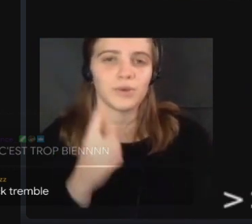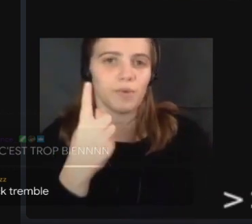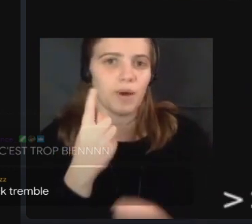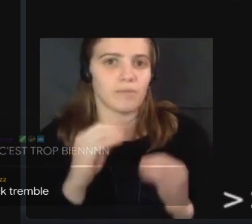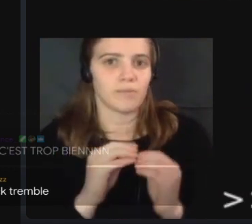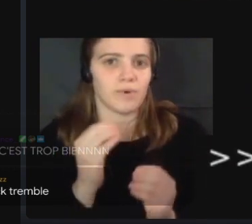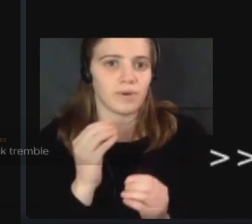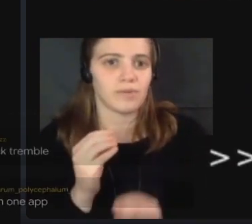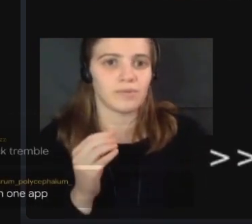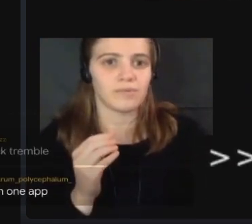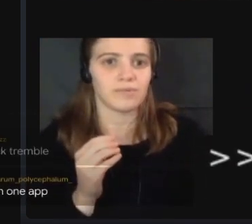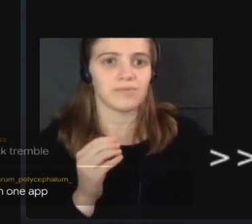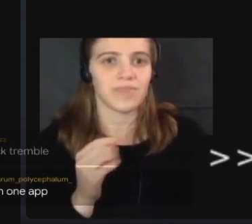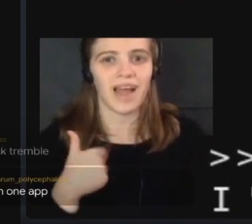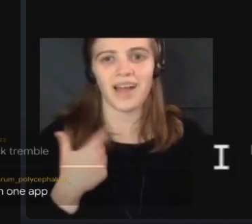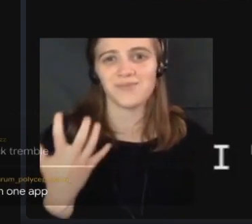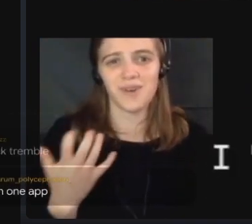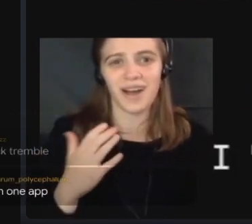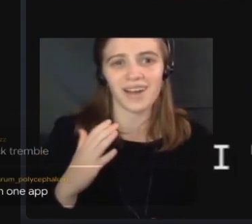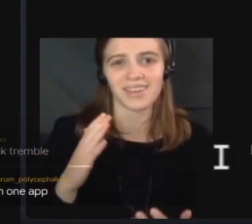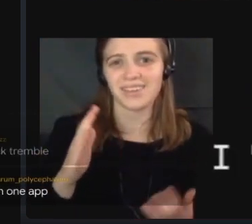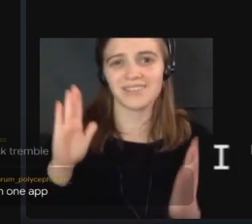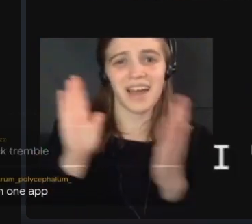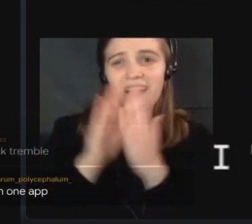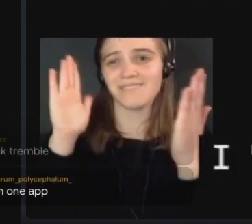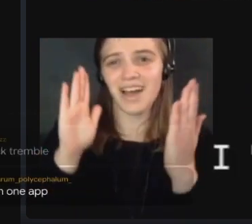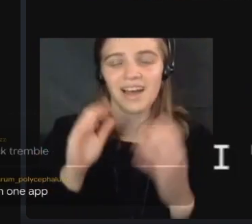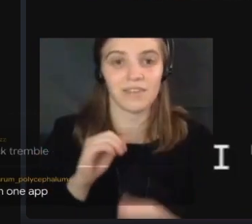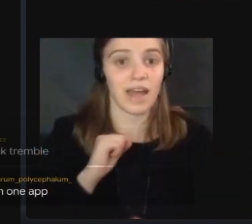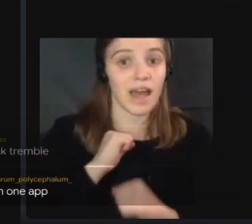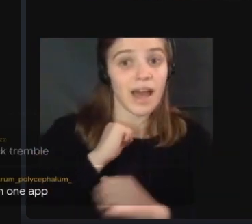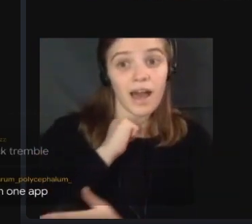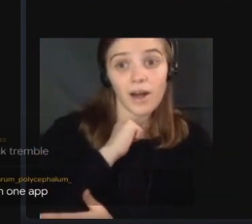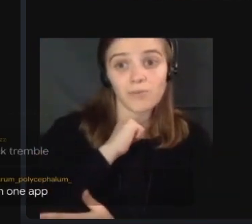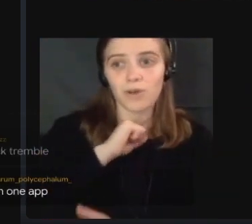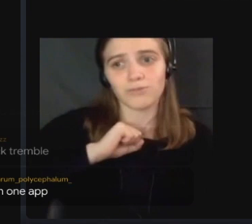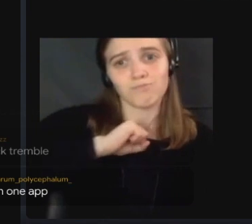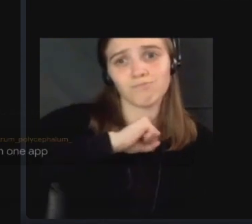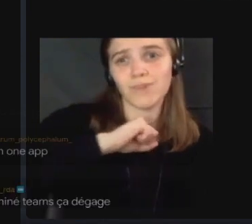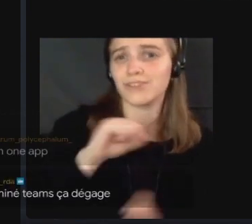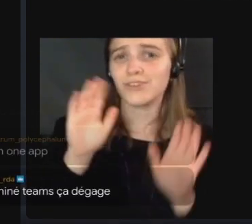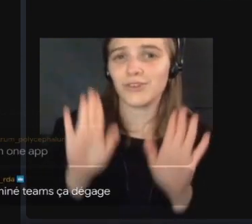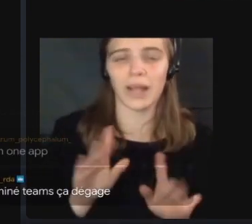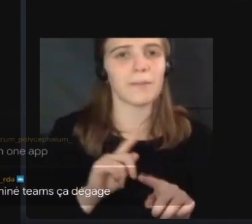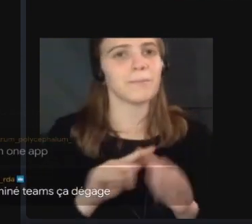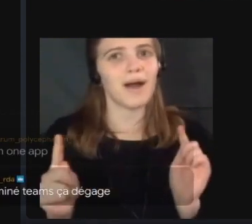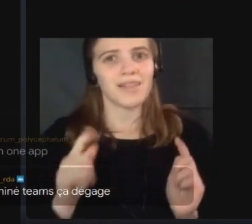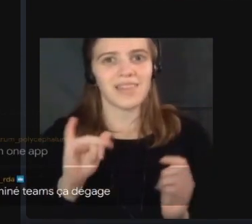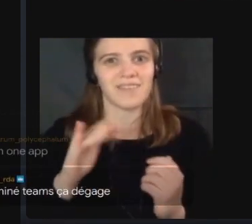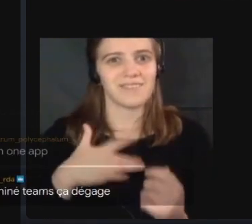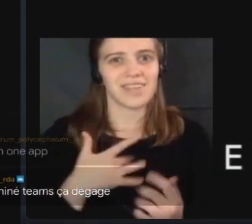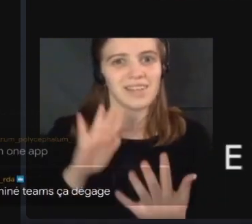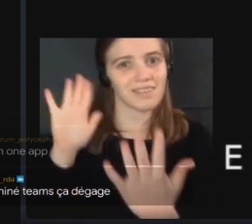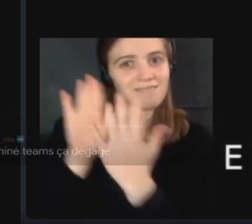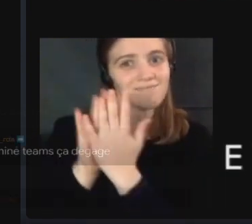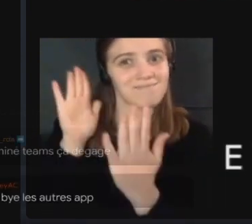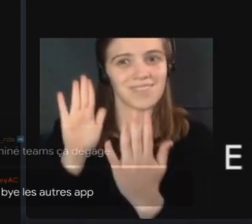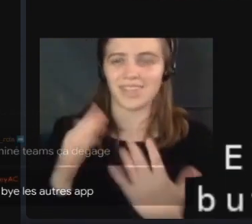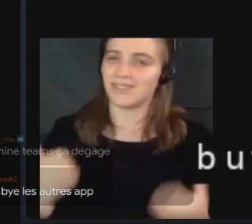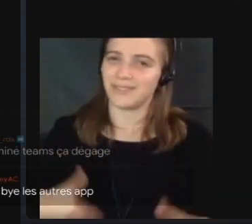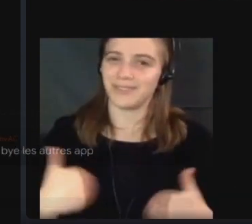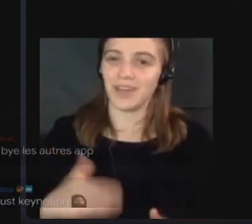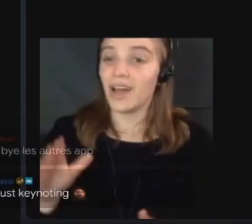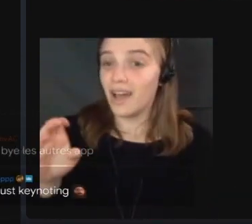is I just kind of want a high five. The elbows, they're great and all, but there's something about that feeling. So Emily, what do you think? Oh, ça clappe,